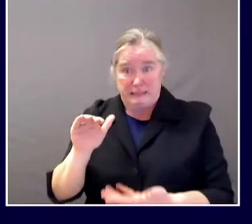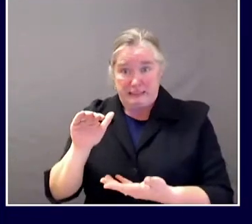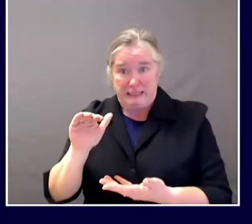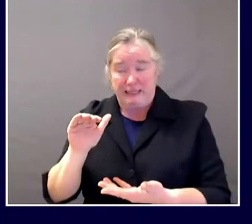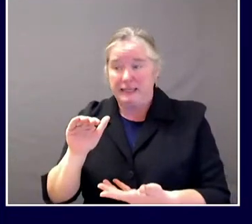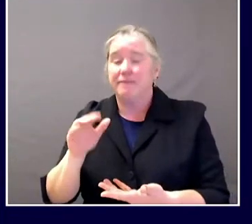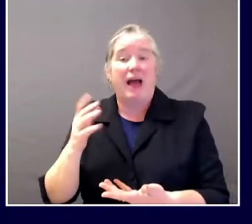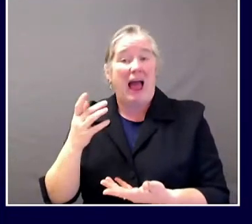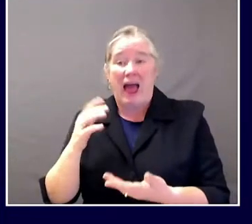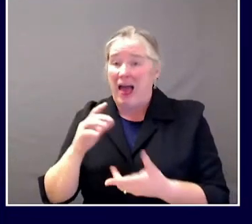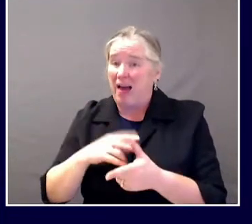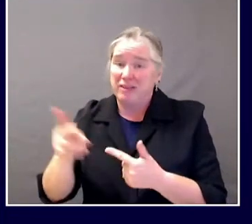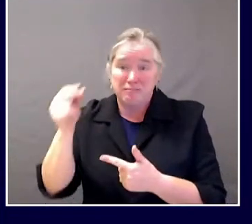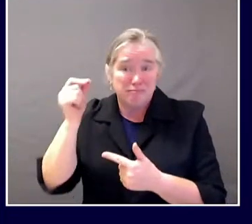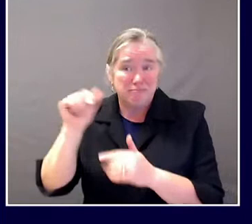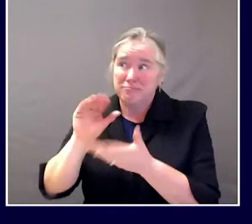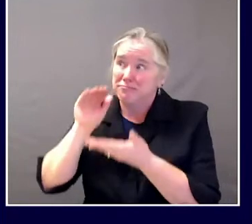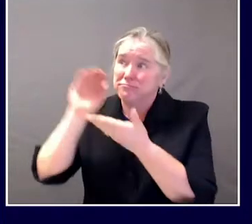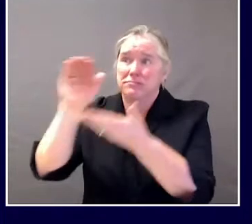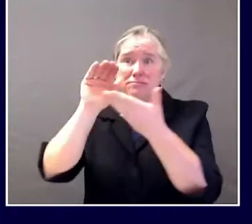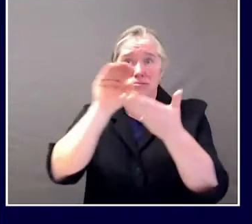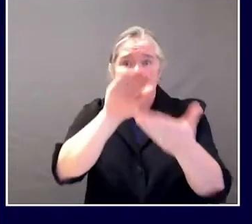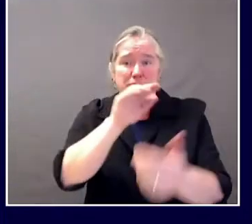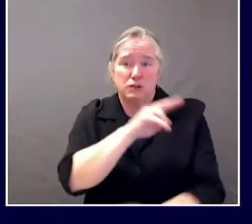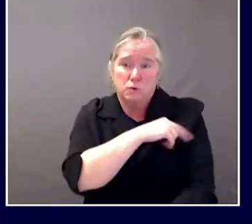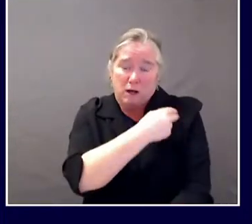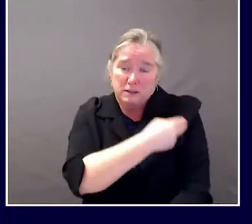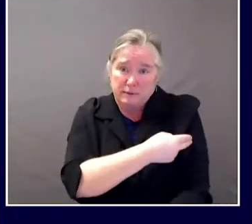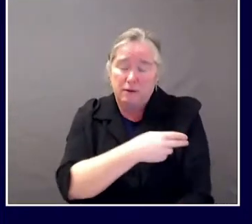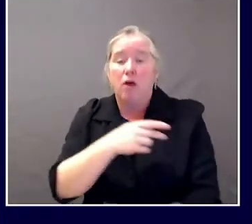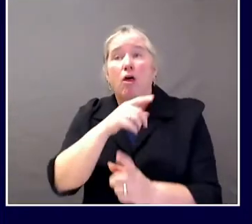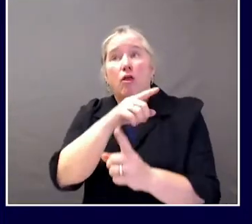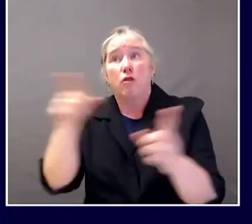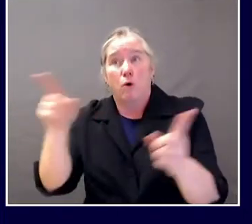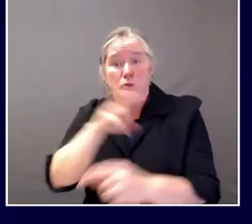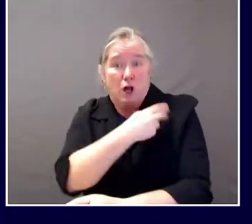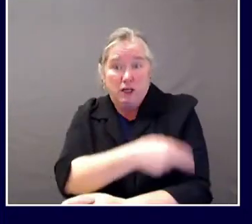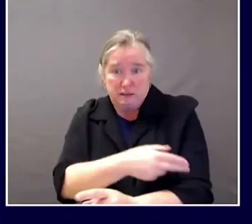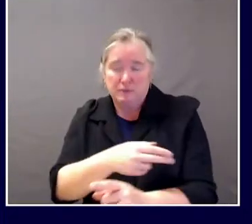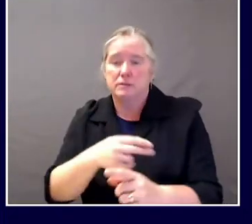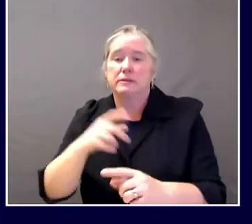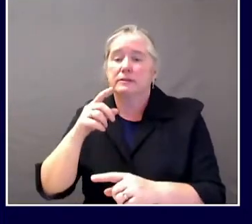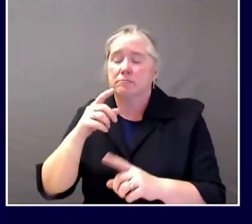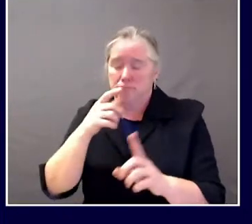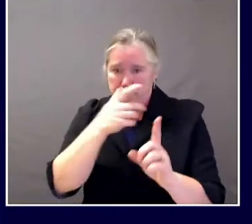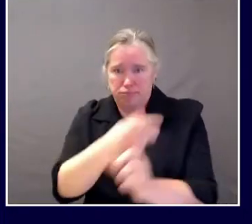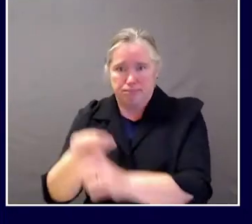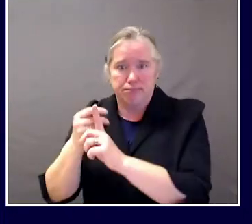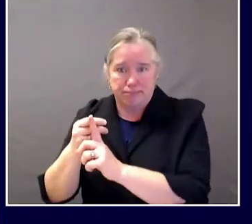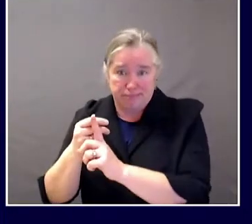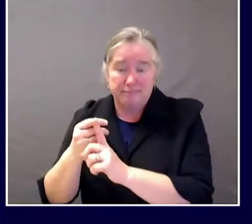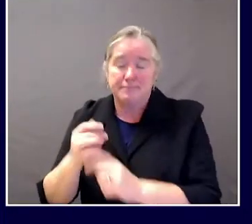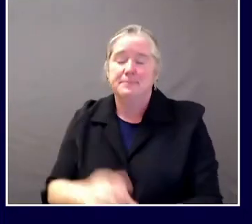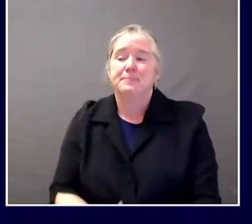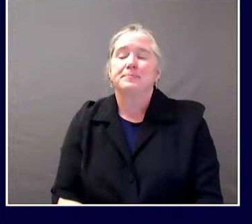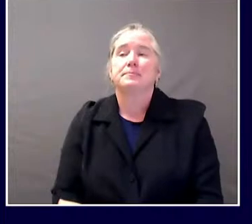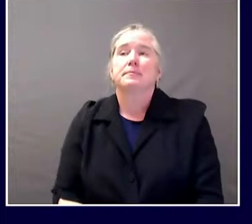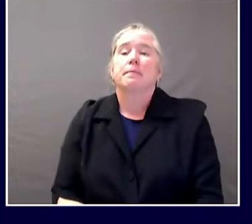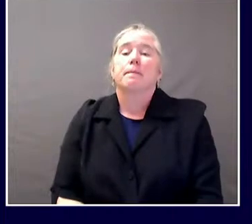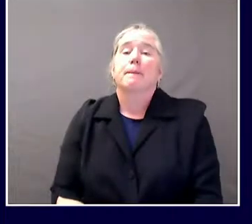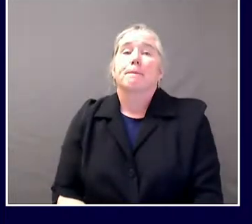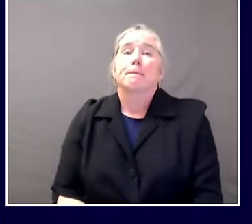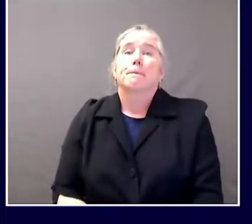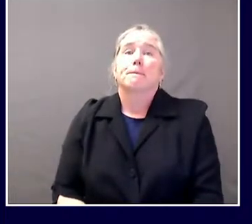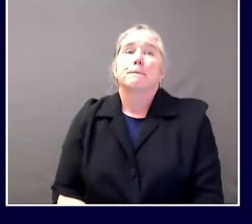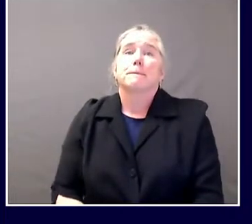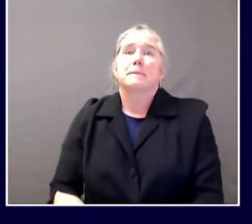as quickly as possible. Now, there's a little bit of variation in those numbers, Don, because they change hour by hour. And so